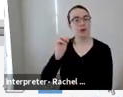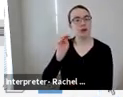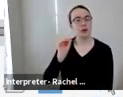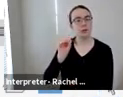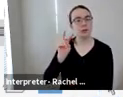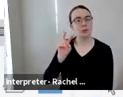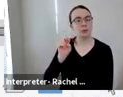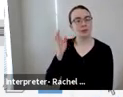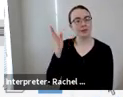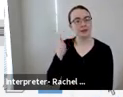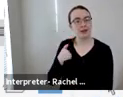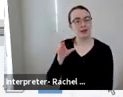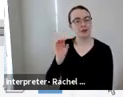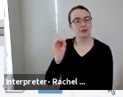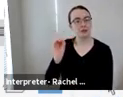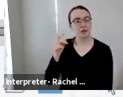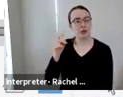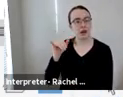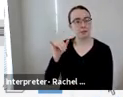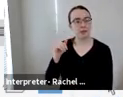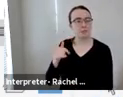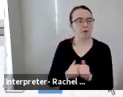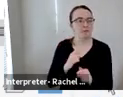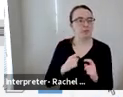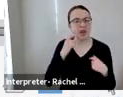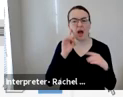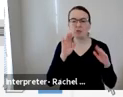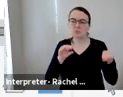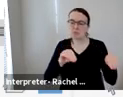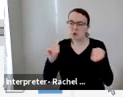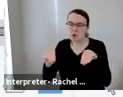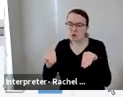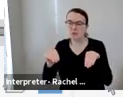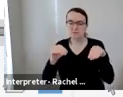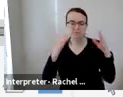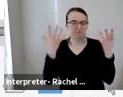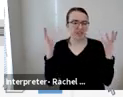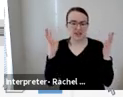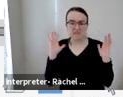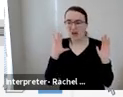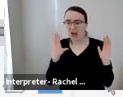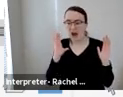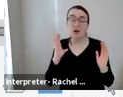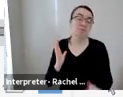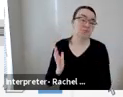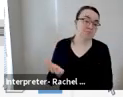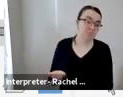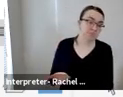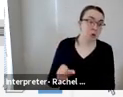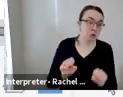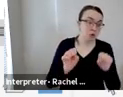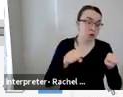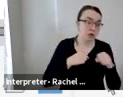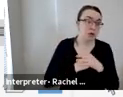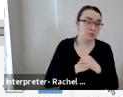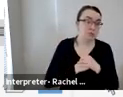think about it and you're like, oh yeah, I'll just move this body and I'll slide this body over here. Sure, it works fine,